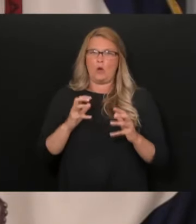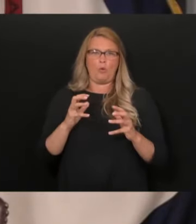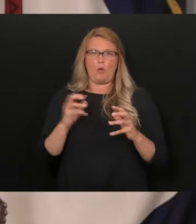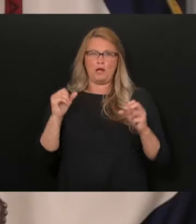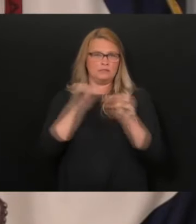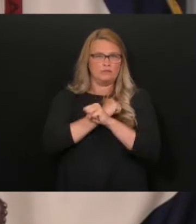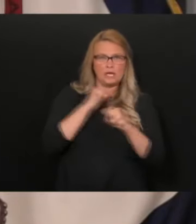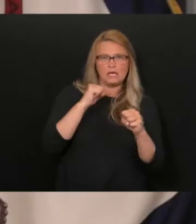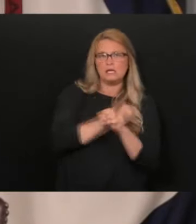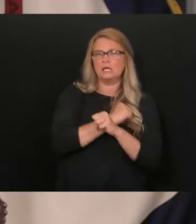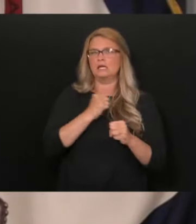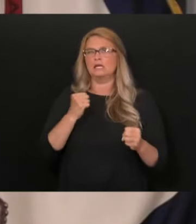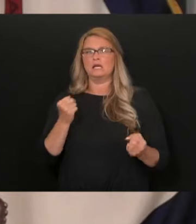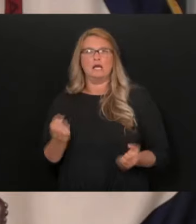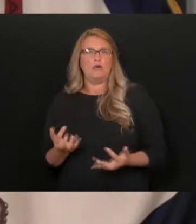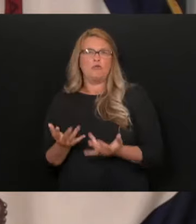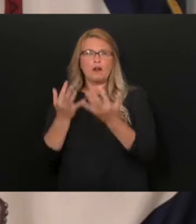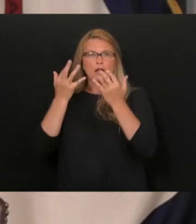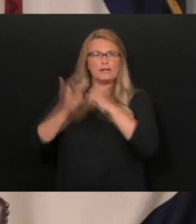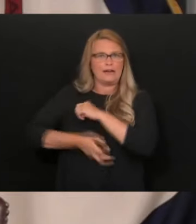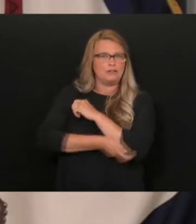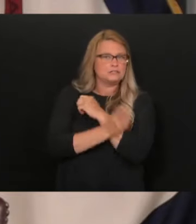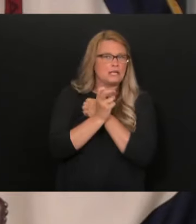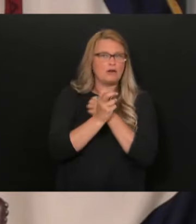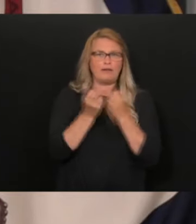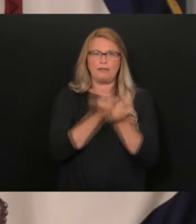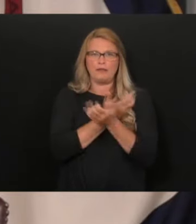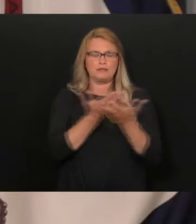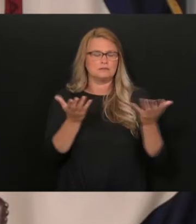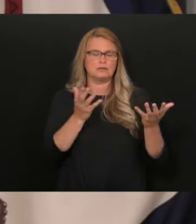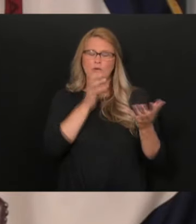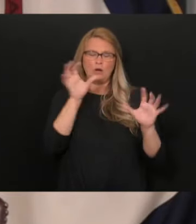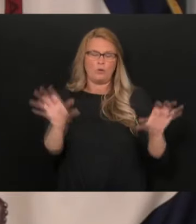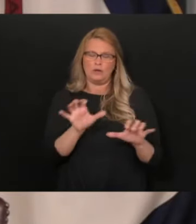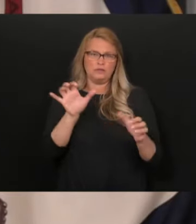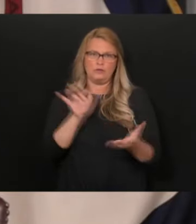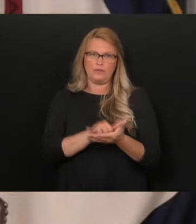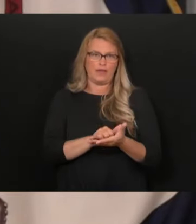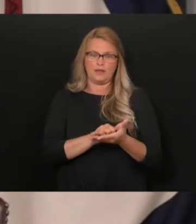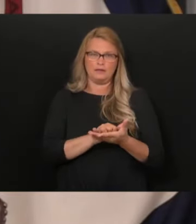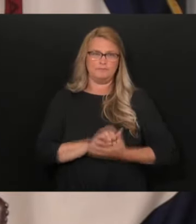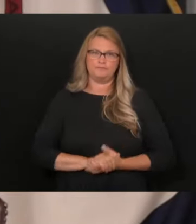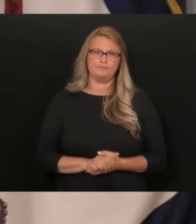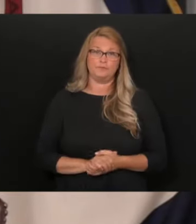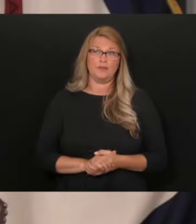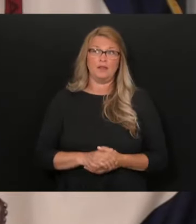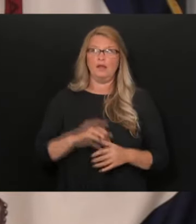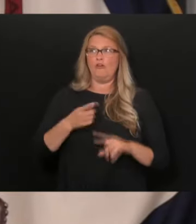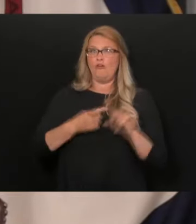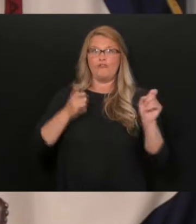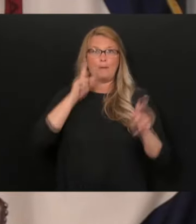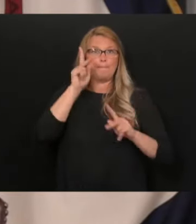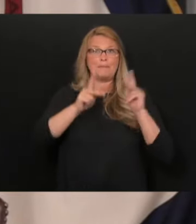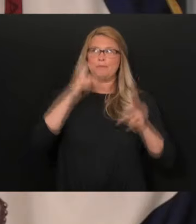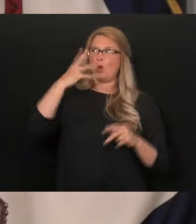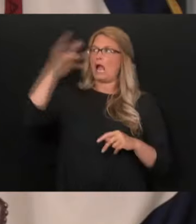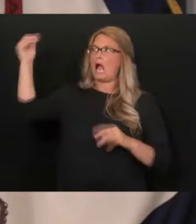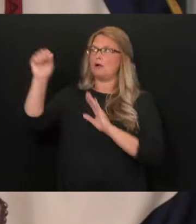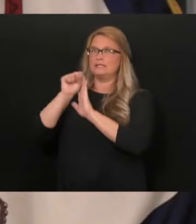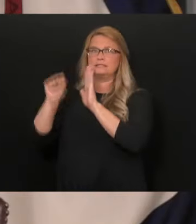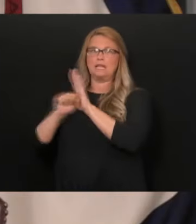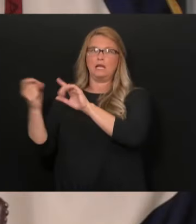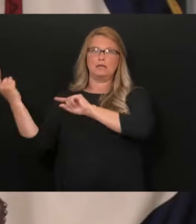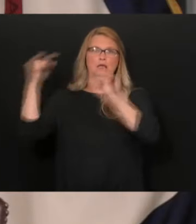looting and stuff that's driven by in lots of places, in lots of situations, from people from out of state that are